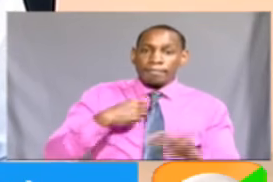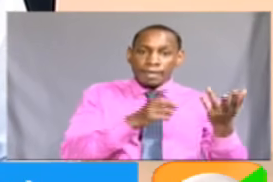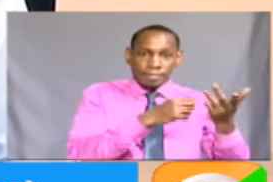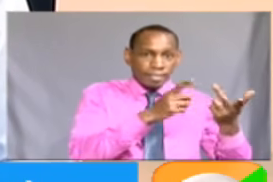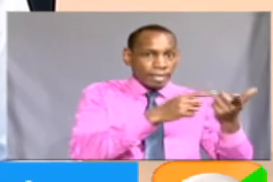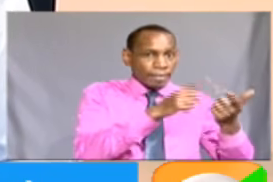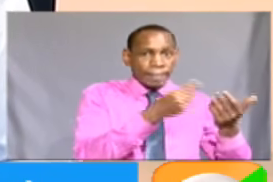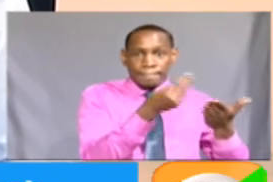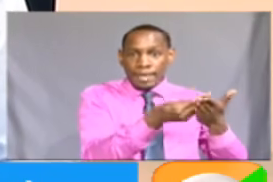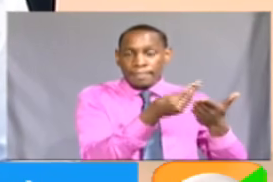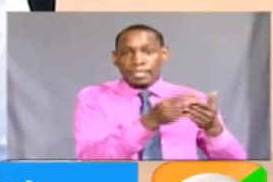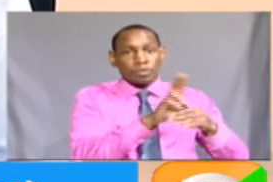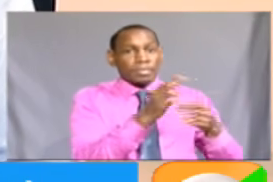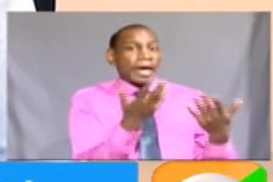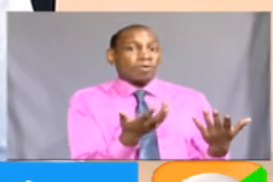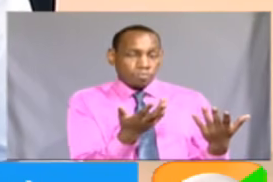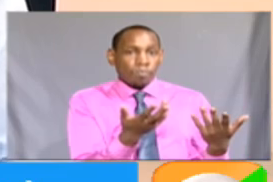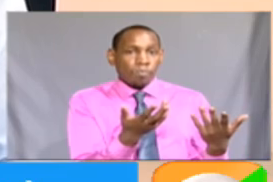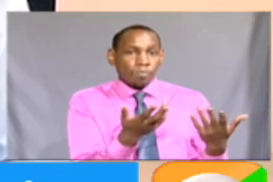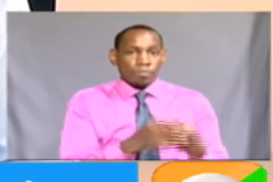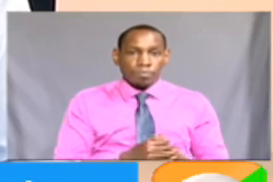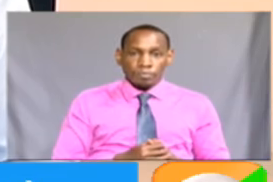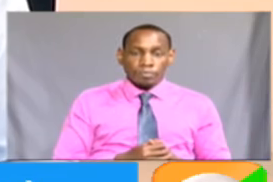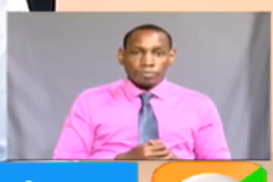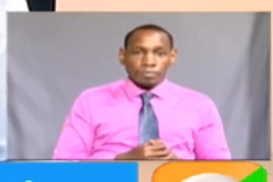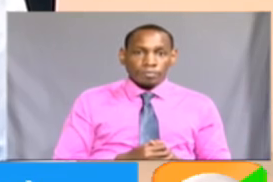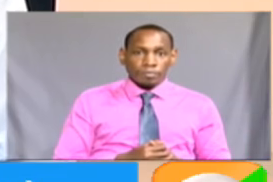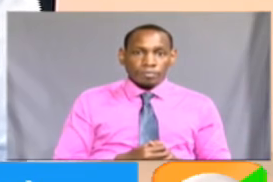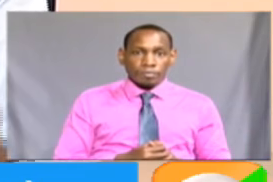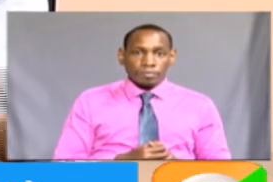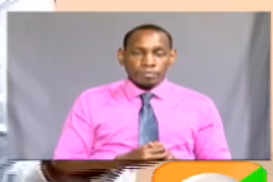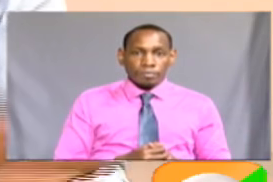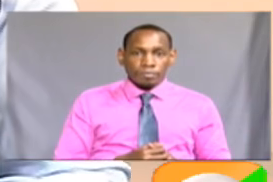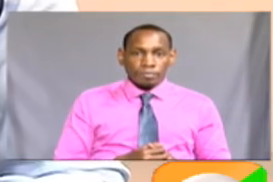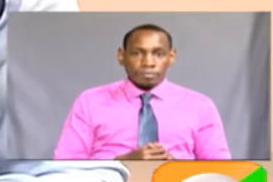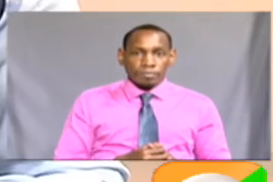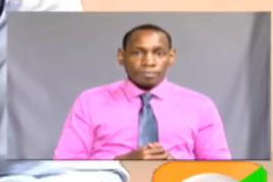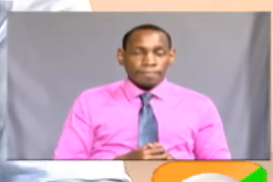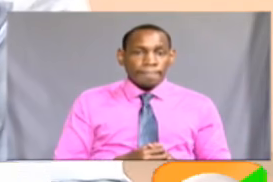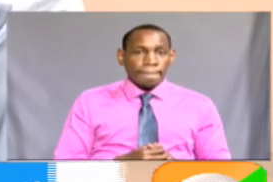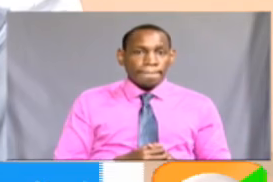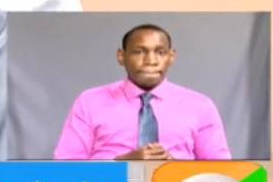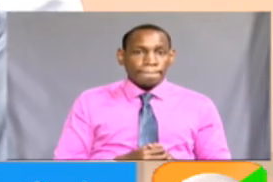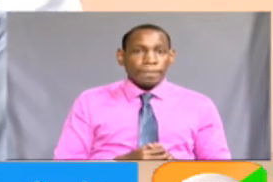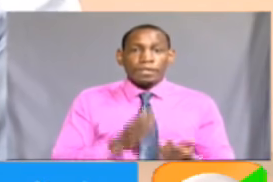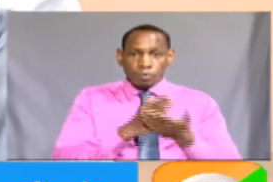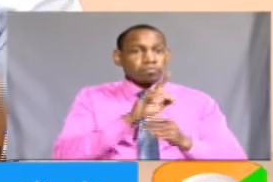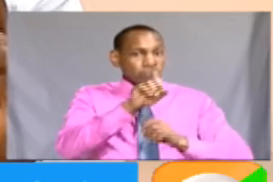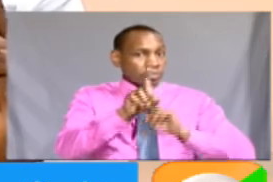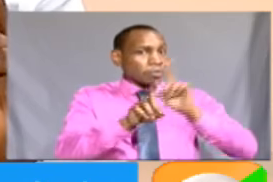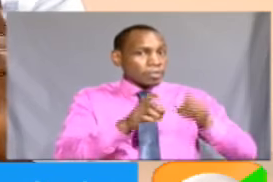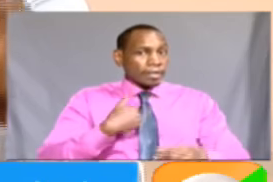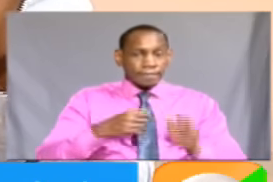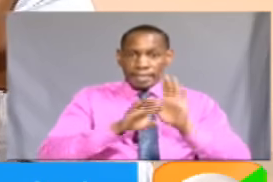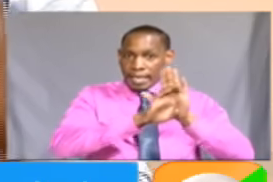figures of in terms of the money spent towards this operation. There are things that obviously raise questions.